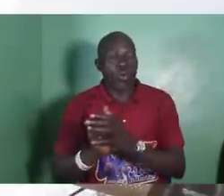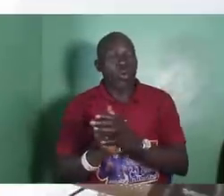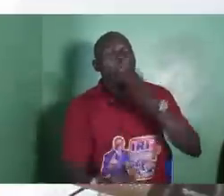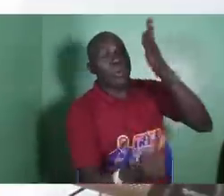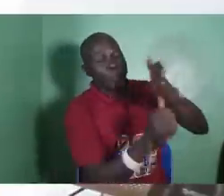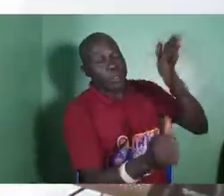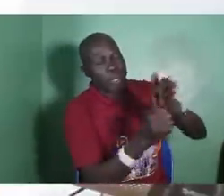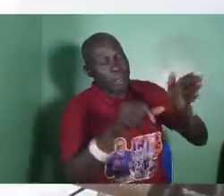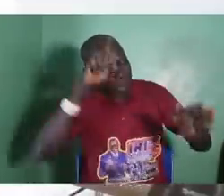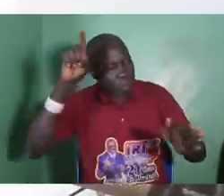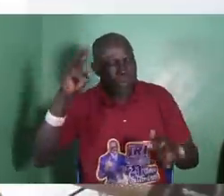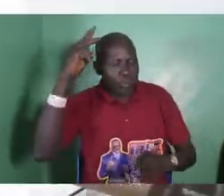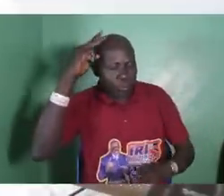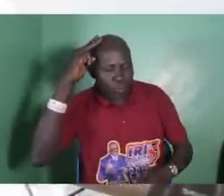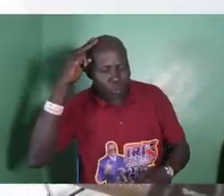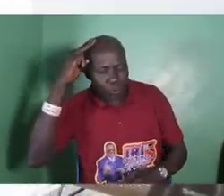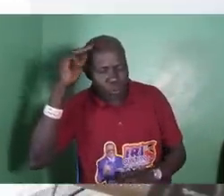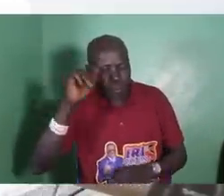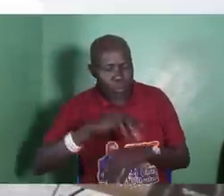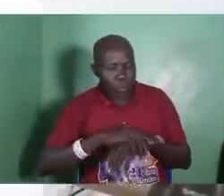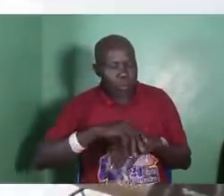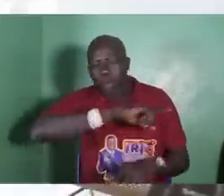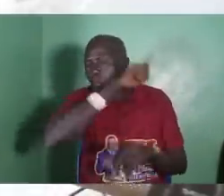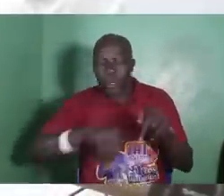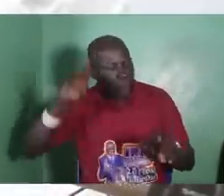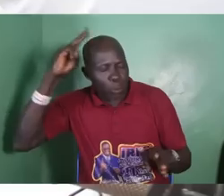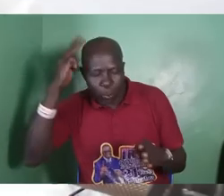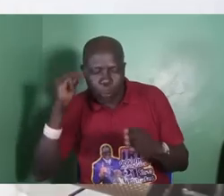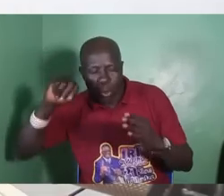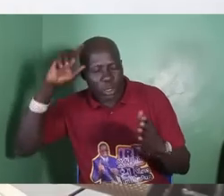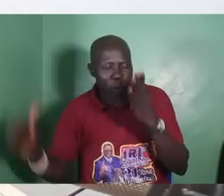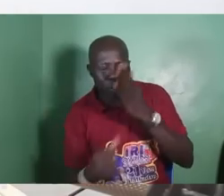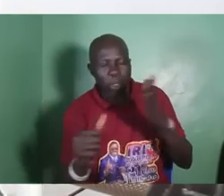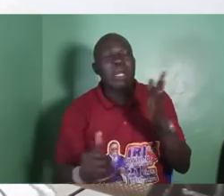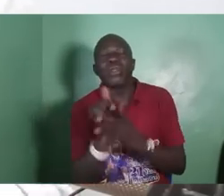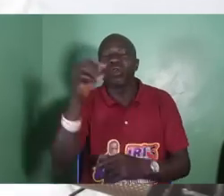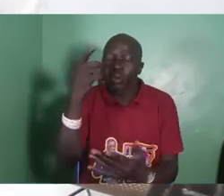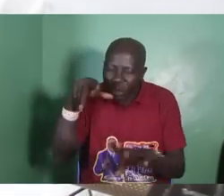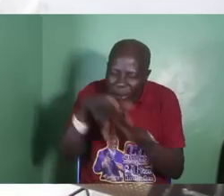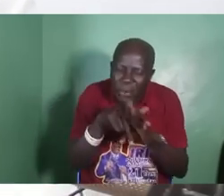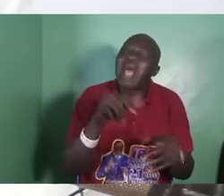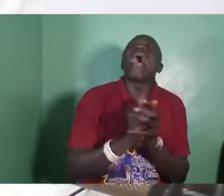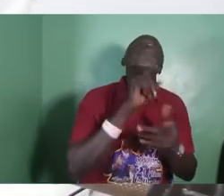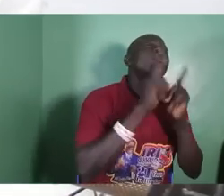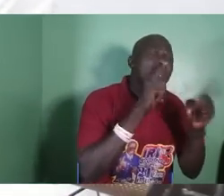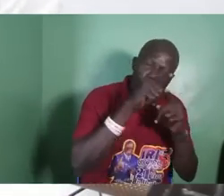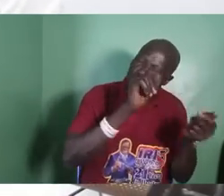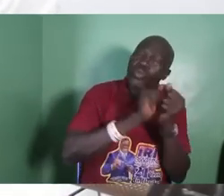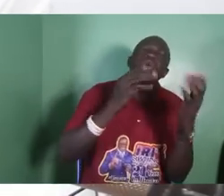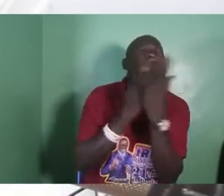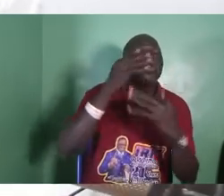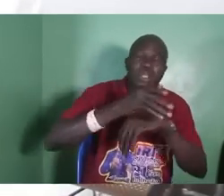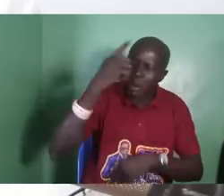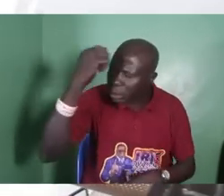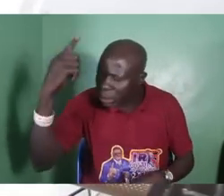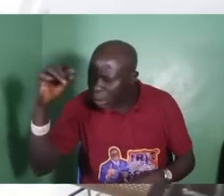be there. When Moses I wanna Olorun ba won soro. Brother rebel against him. They said not talk to them. Mo fe yin soro sugbon ninu ala ni. I'm talking to you boys